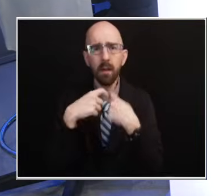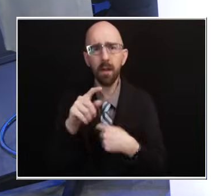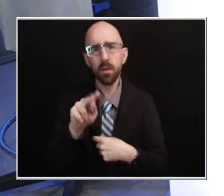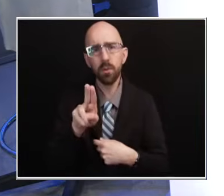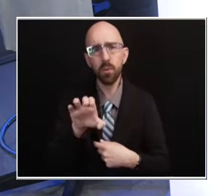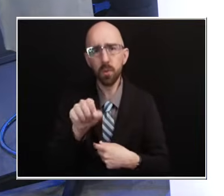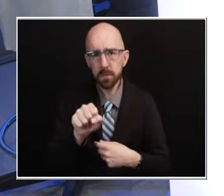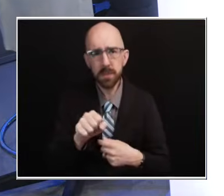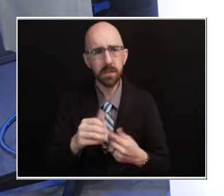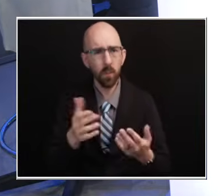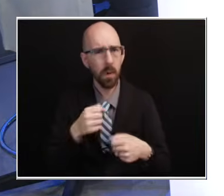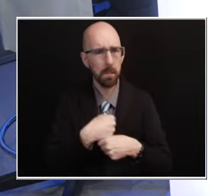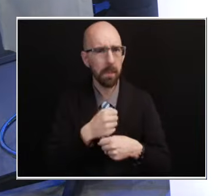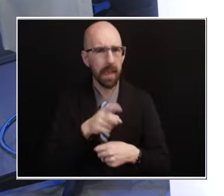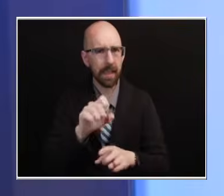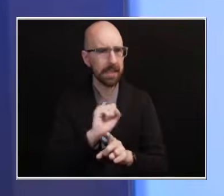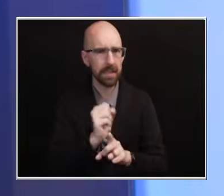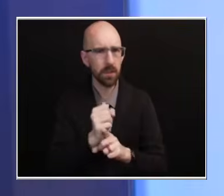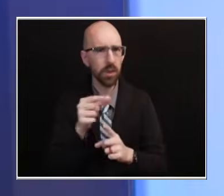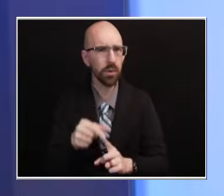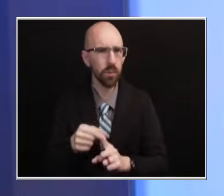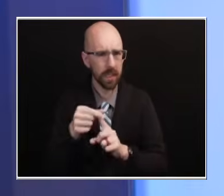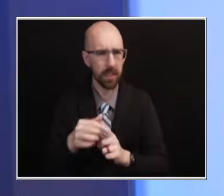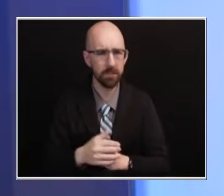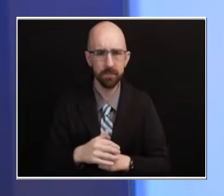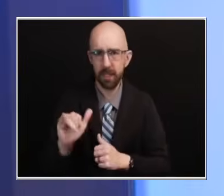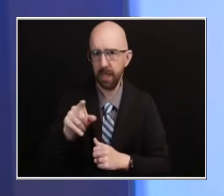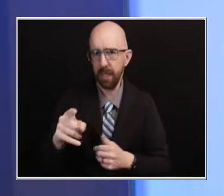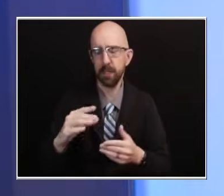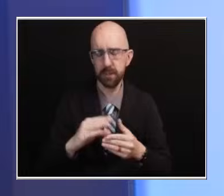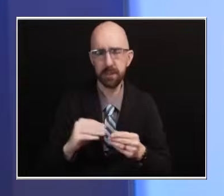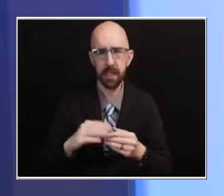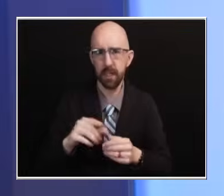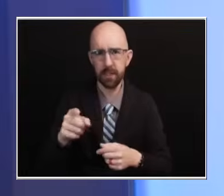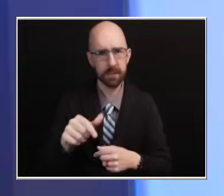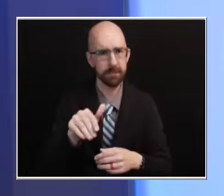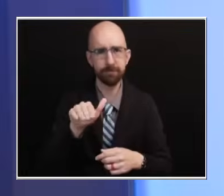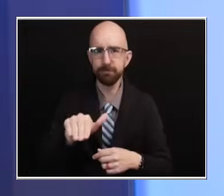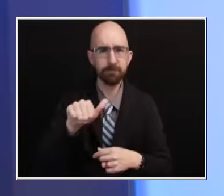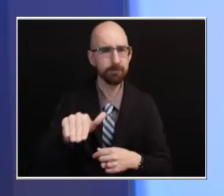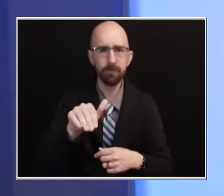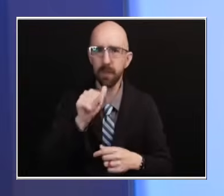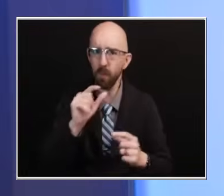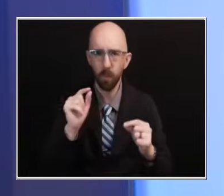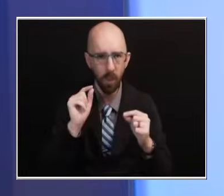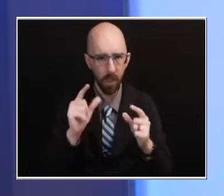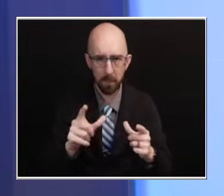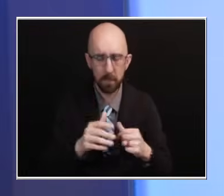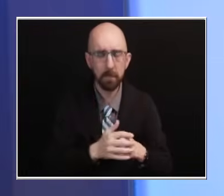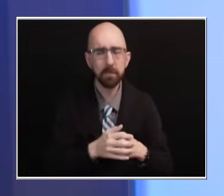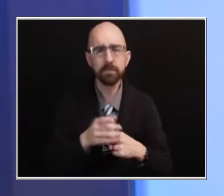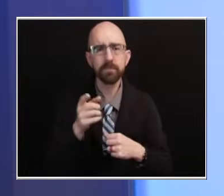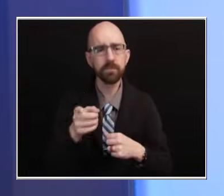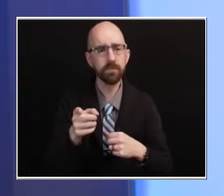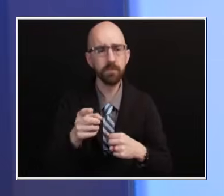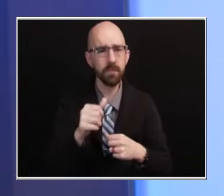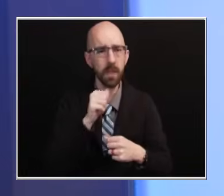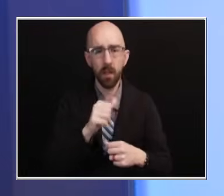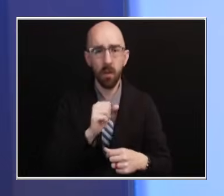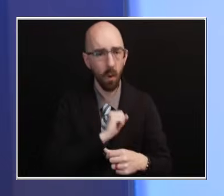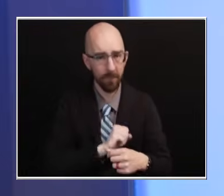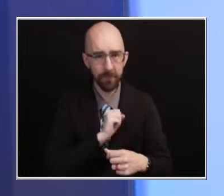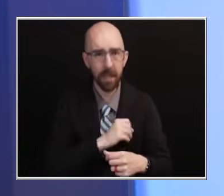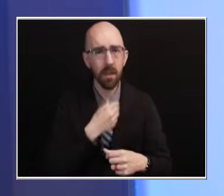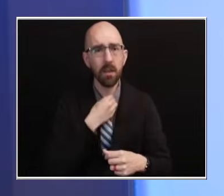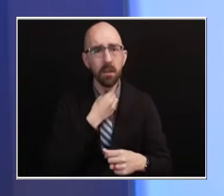this time? Yeah, so like Lisa said, Scott was not waking up as expected, and he wasn't coughing or clearing his own